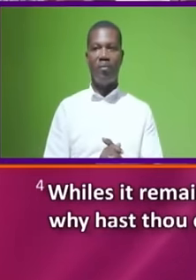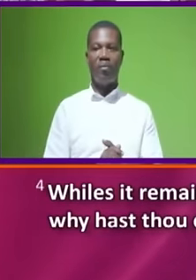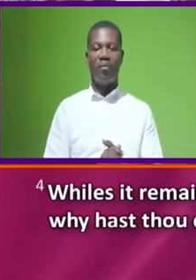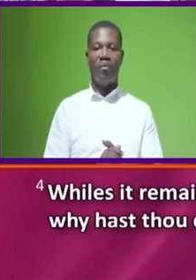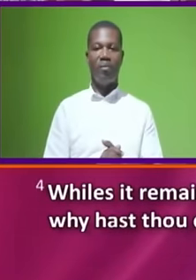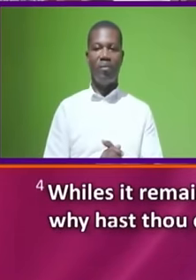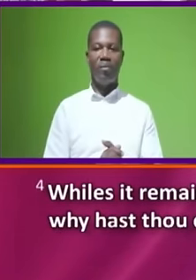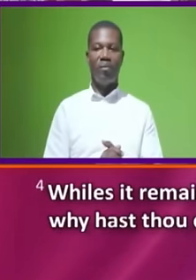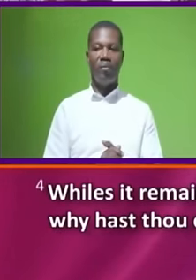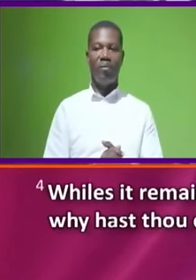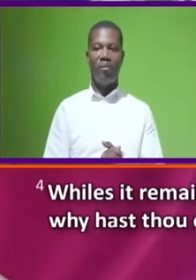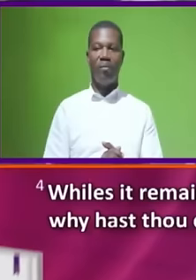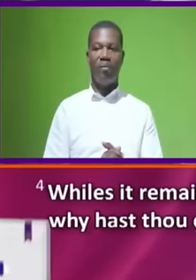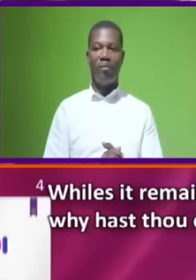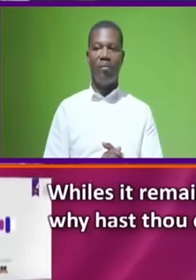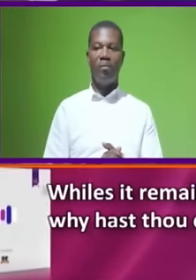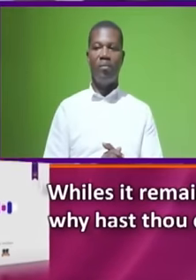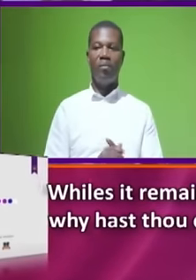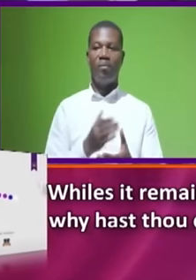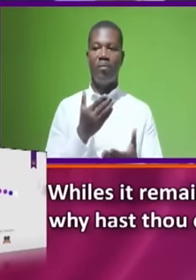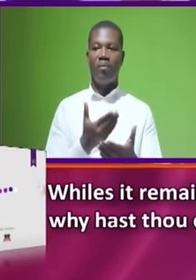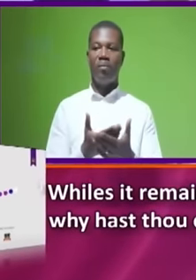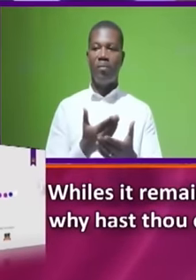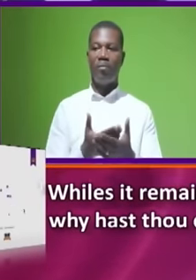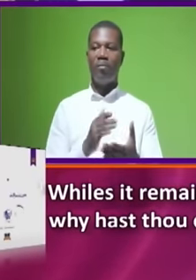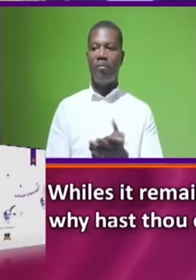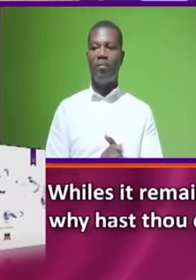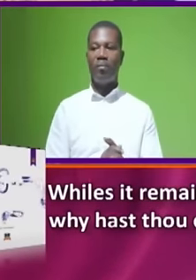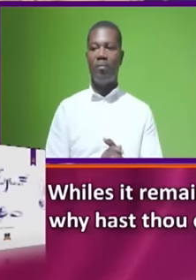you. I beg you,